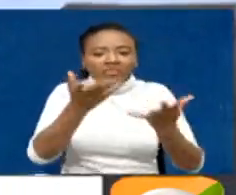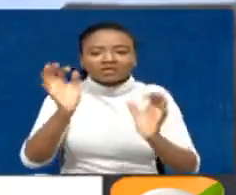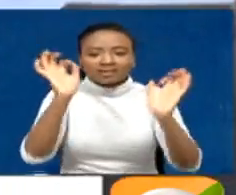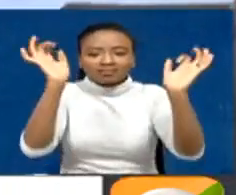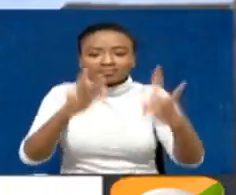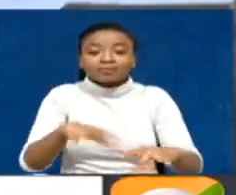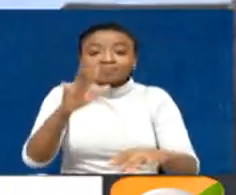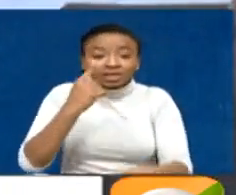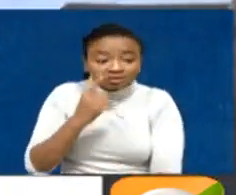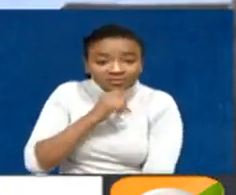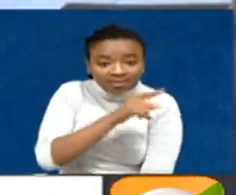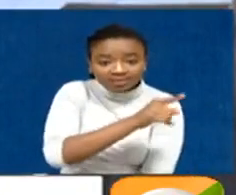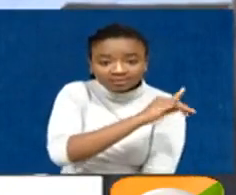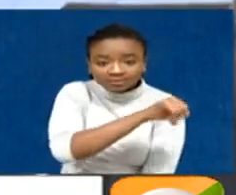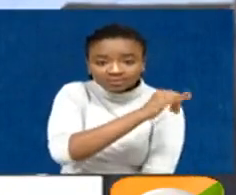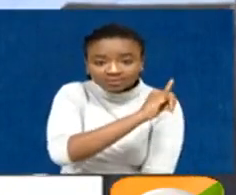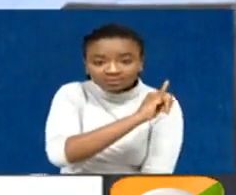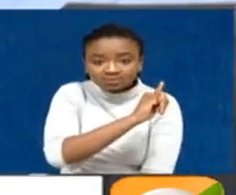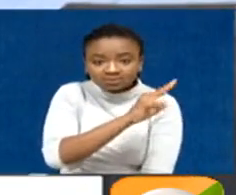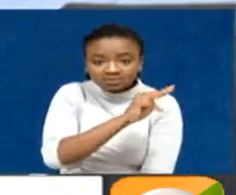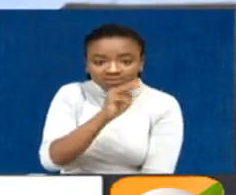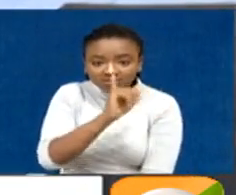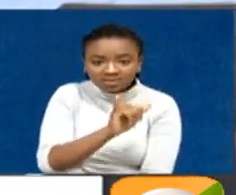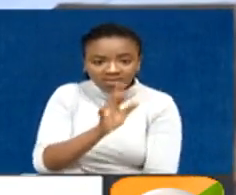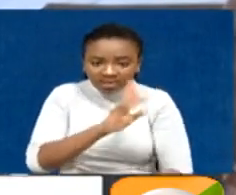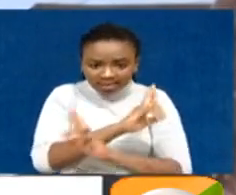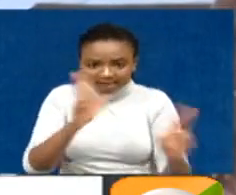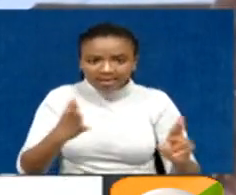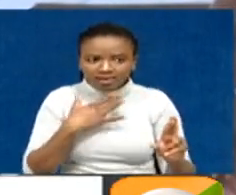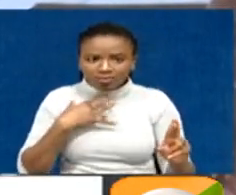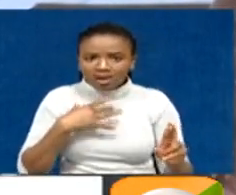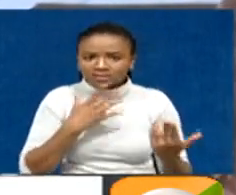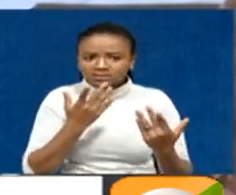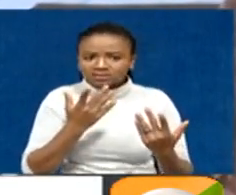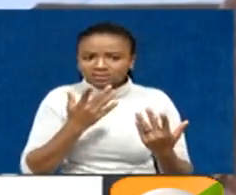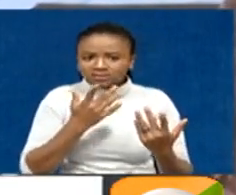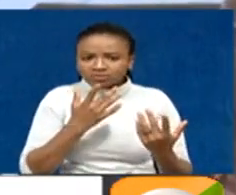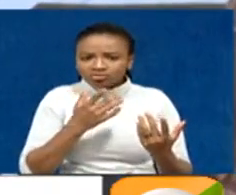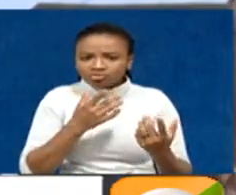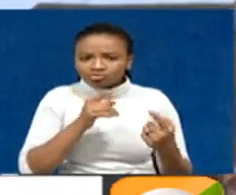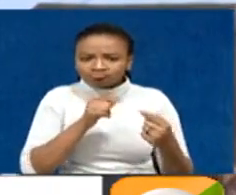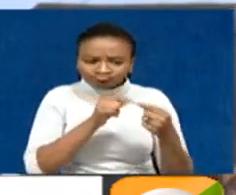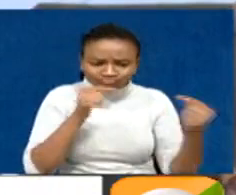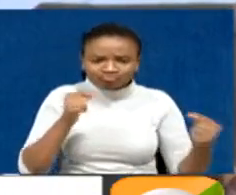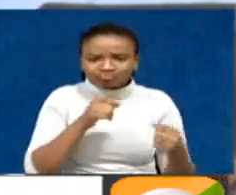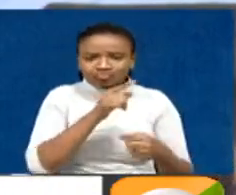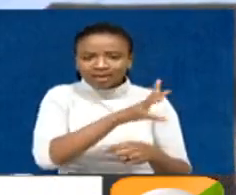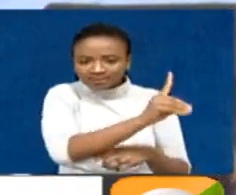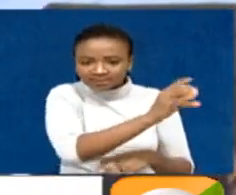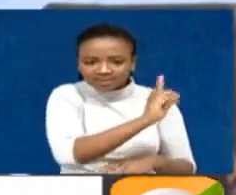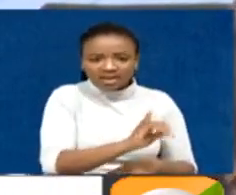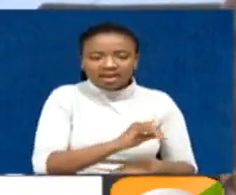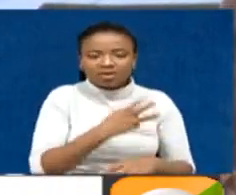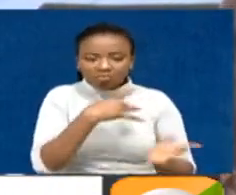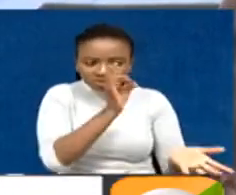If you see Jimmy going for something, don't take it lightly. I know him. I know Jimmy. Ndio mimi namuomba tu kwa